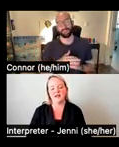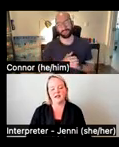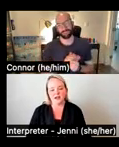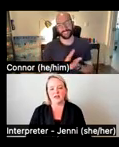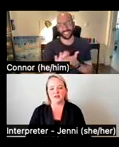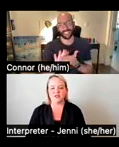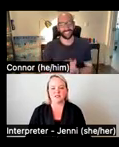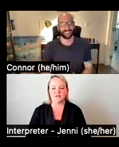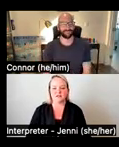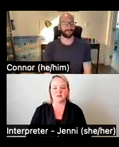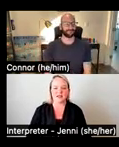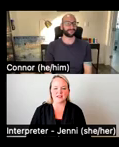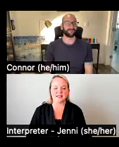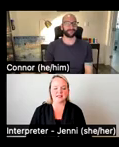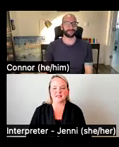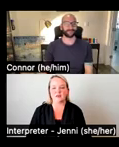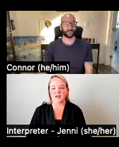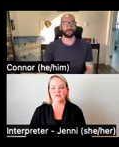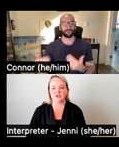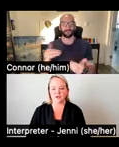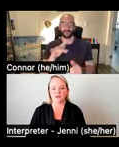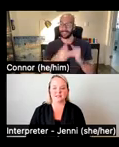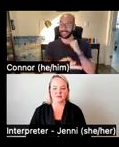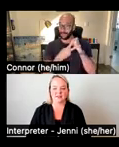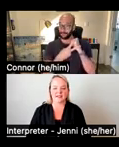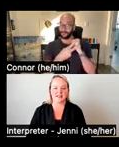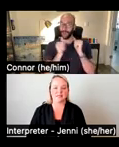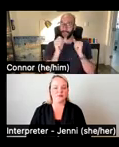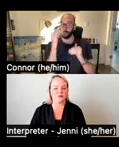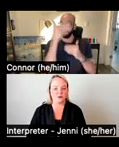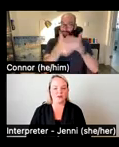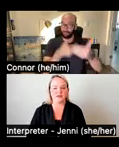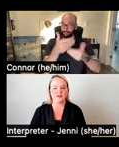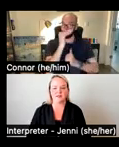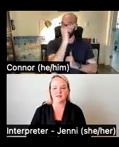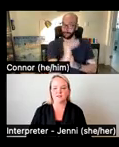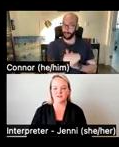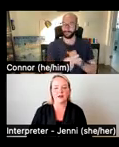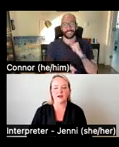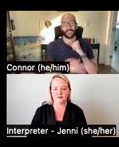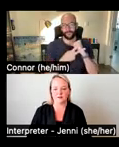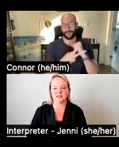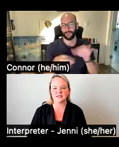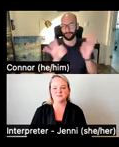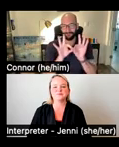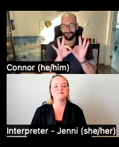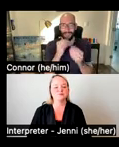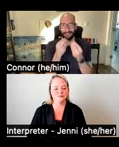things. This just gives you that nice, easy way of showing your accessibility needs right off the